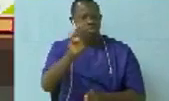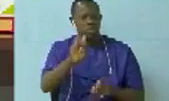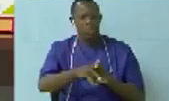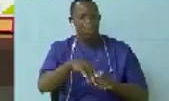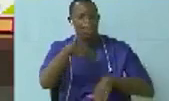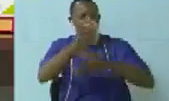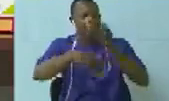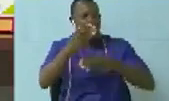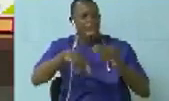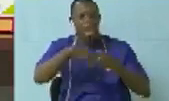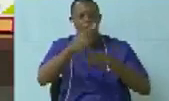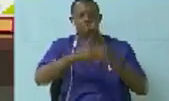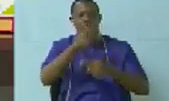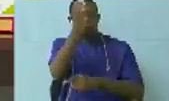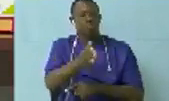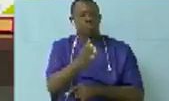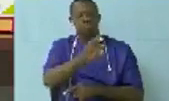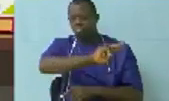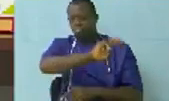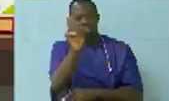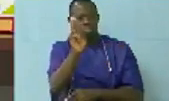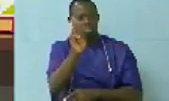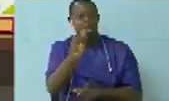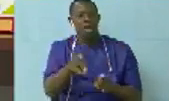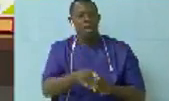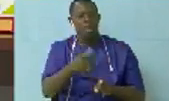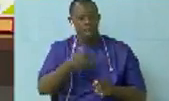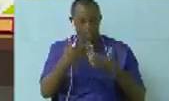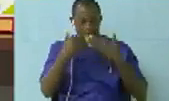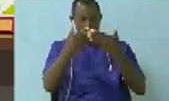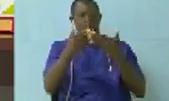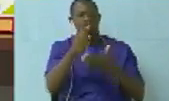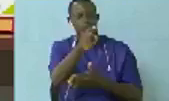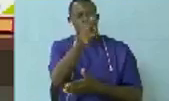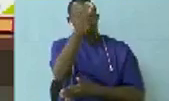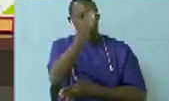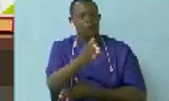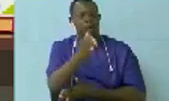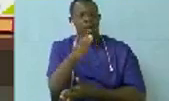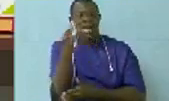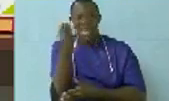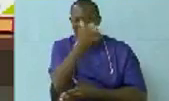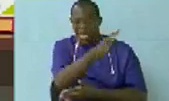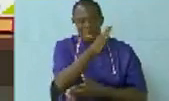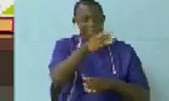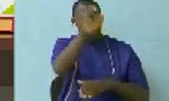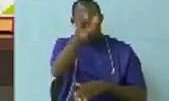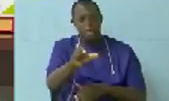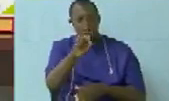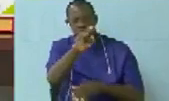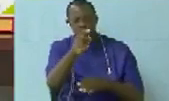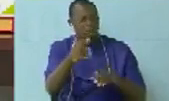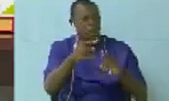play with truth. I tell you the truth, no matter who you are.